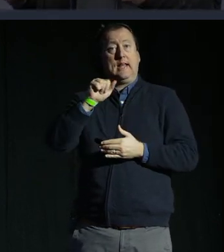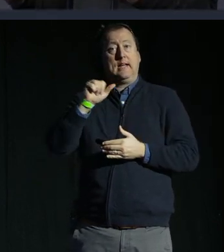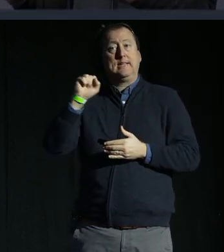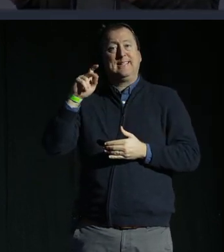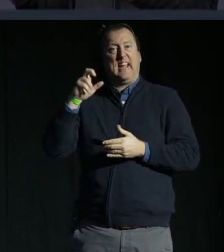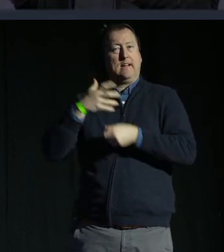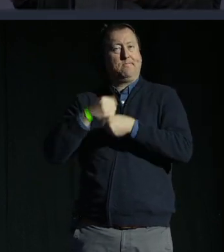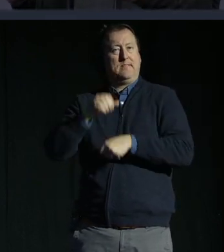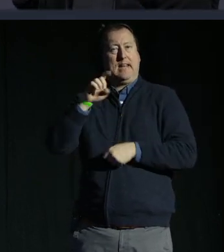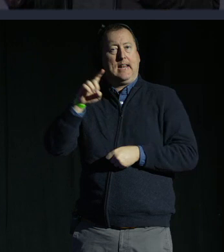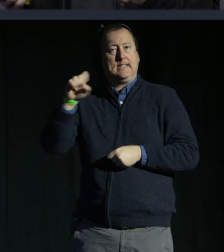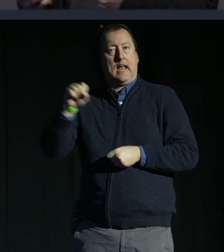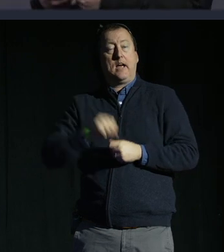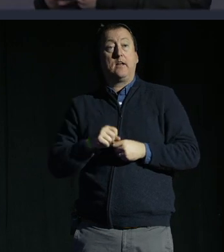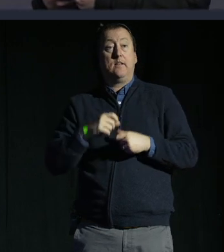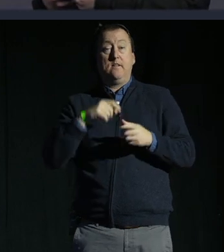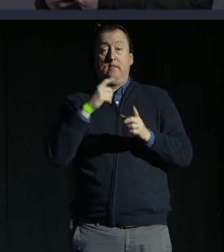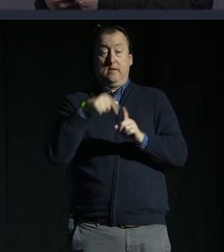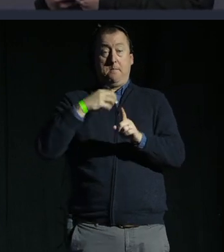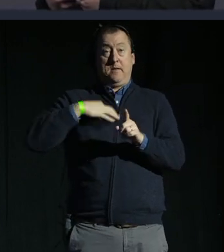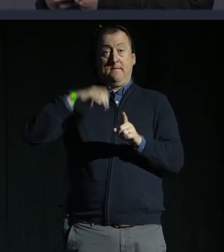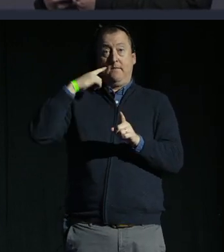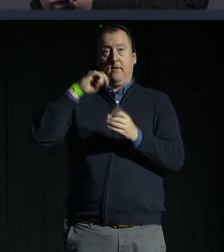entire ecosystem are huge.